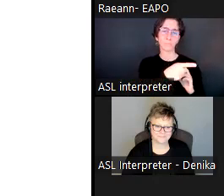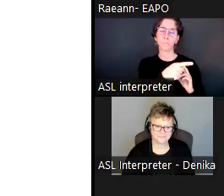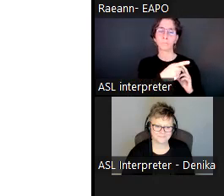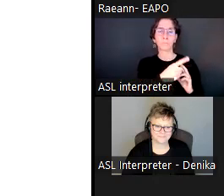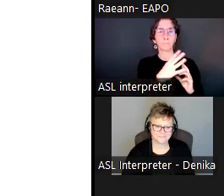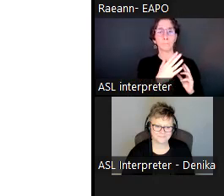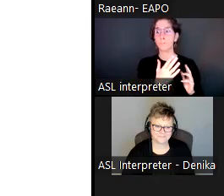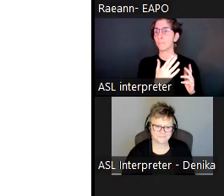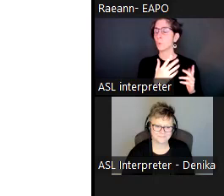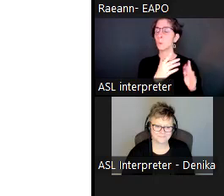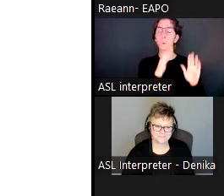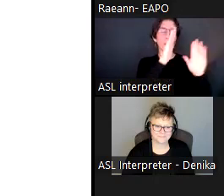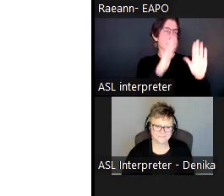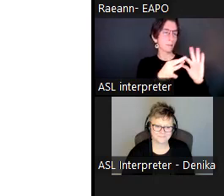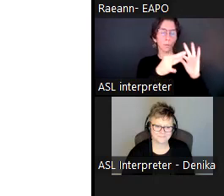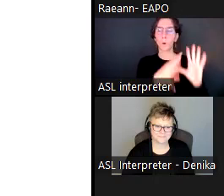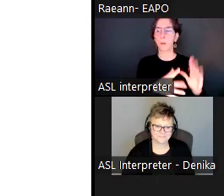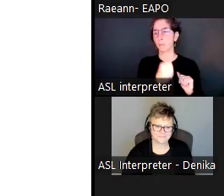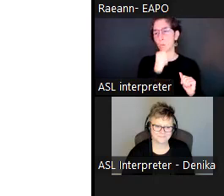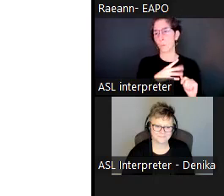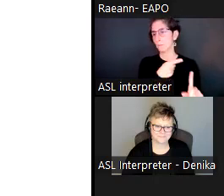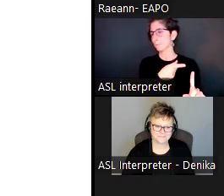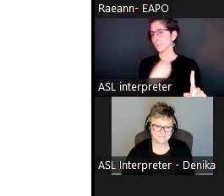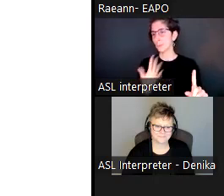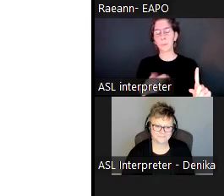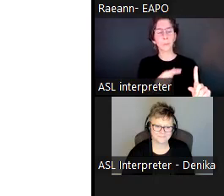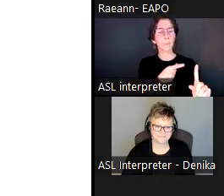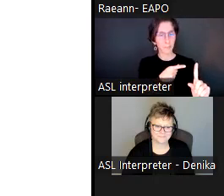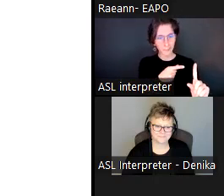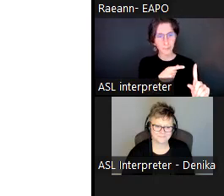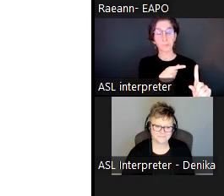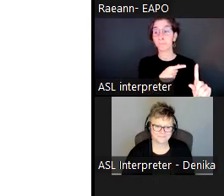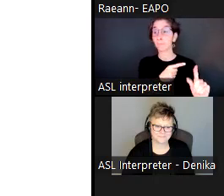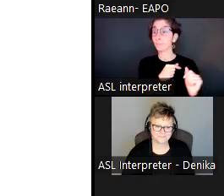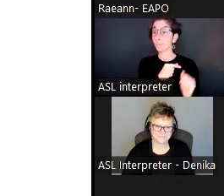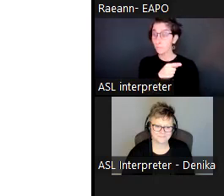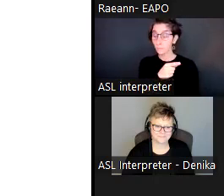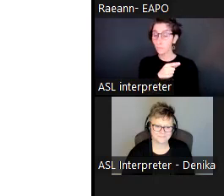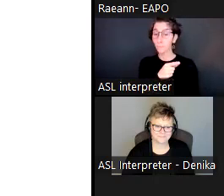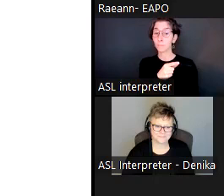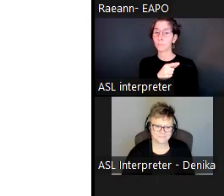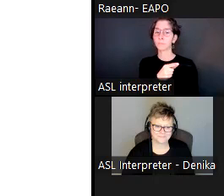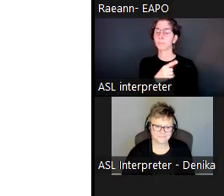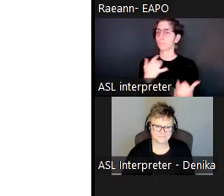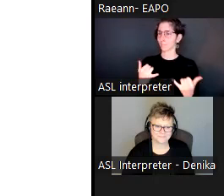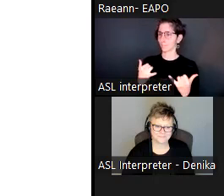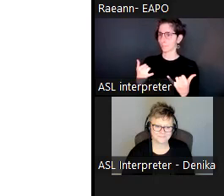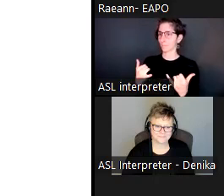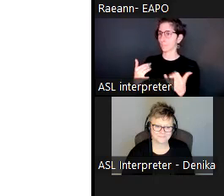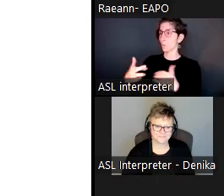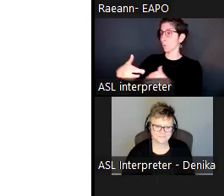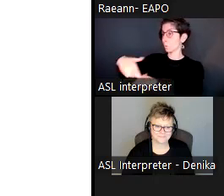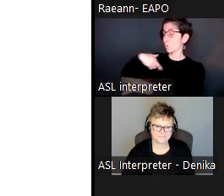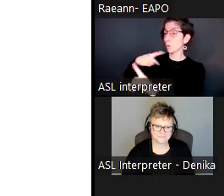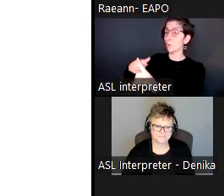an amazing coordinator. So when we get referrals from either law